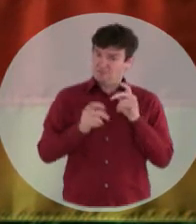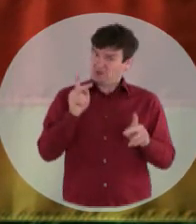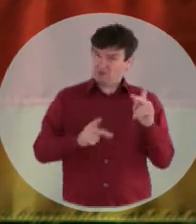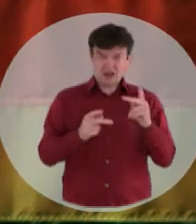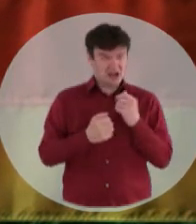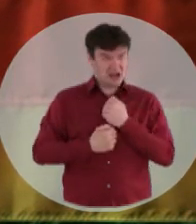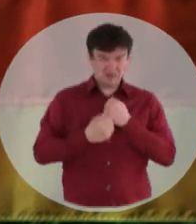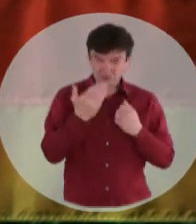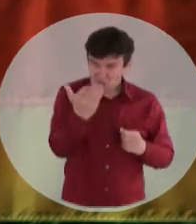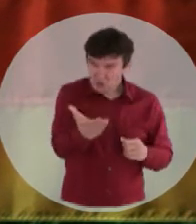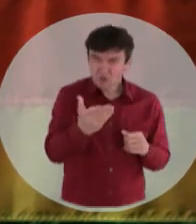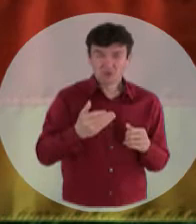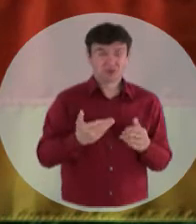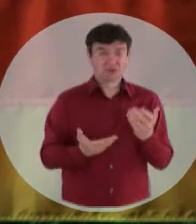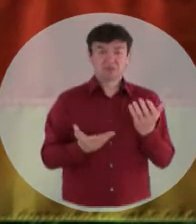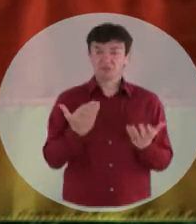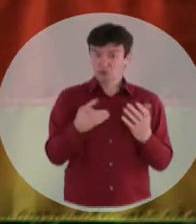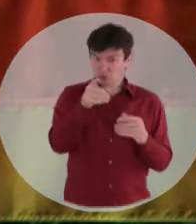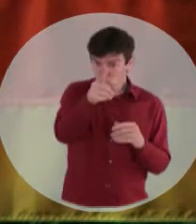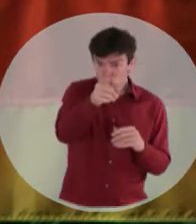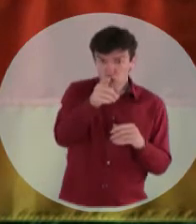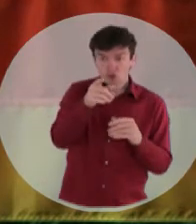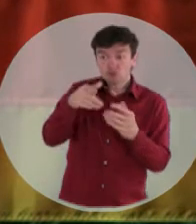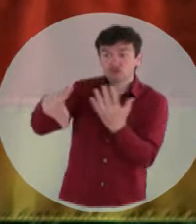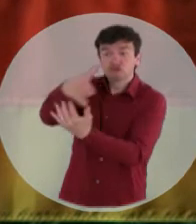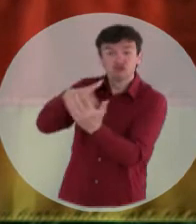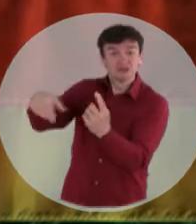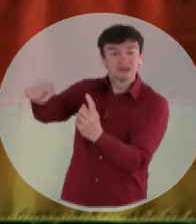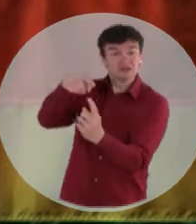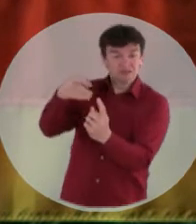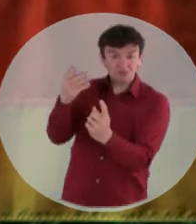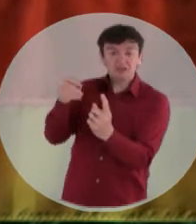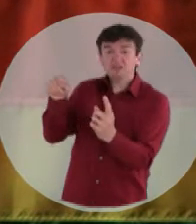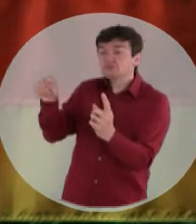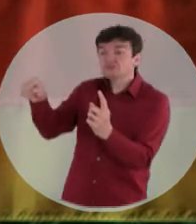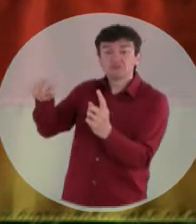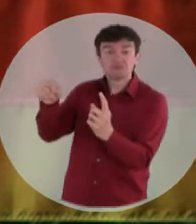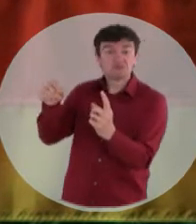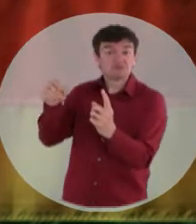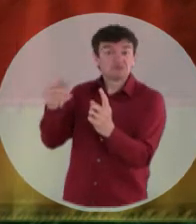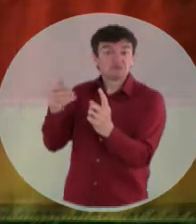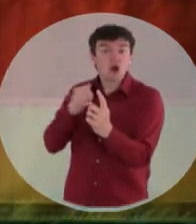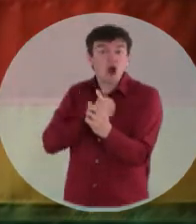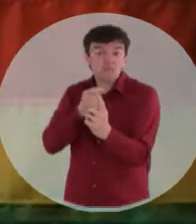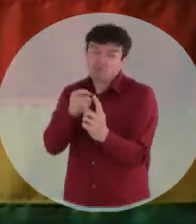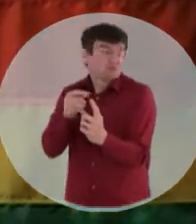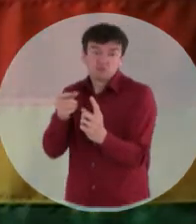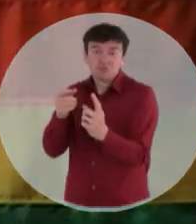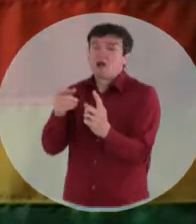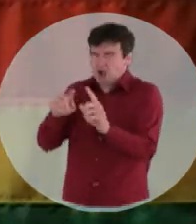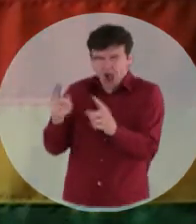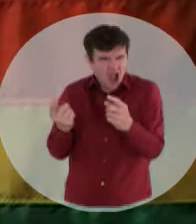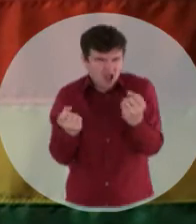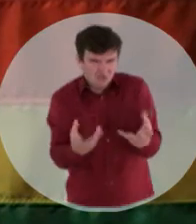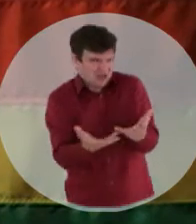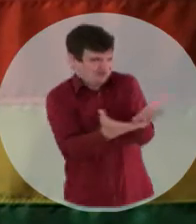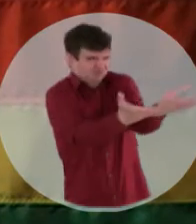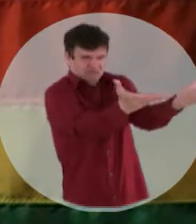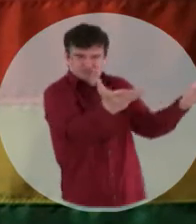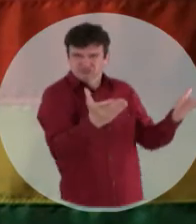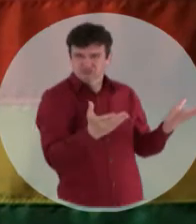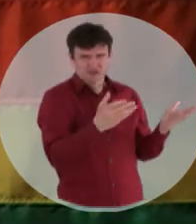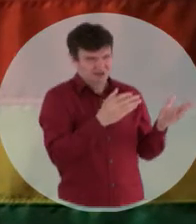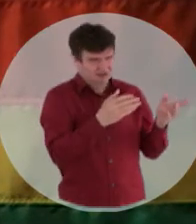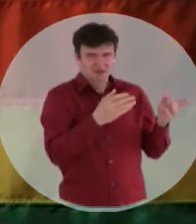there. And it might not be your immediate crowd or your immediate family at first, but it does get better, and you can make it